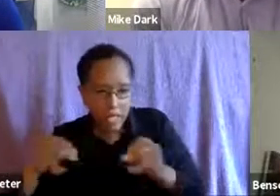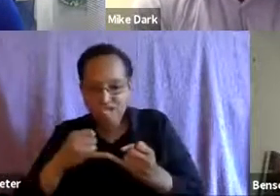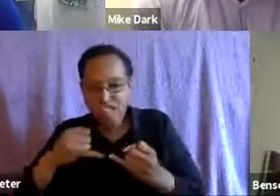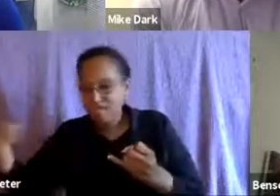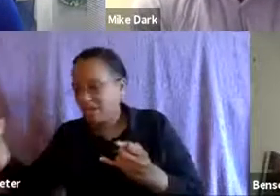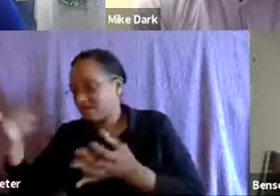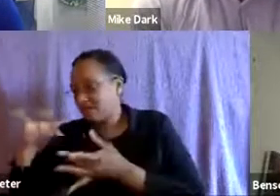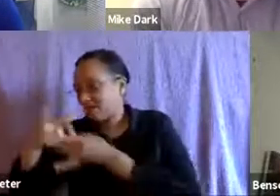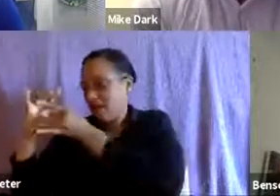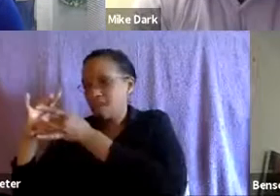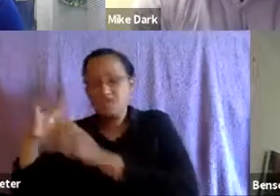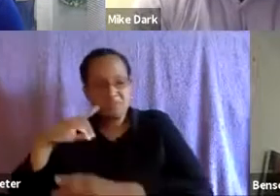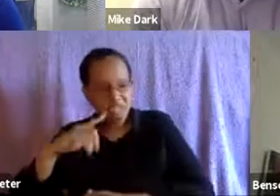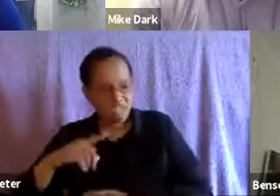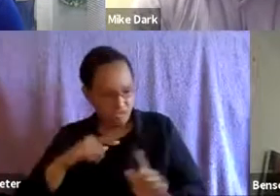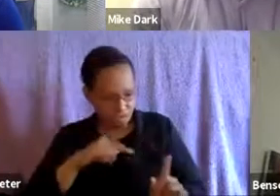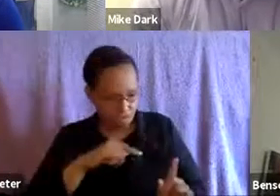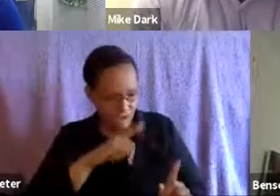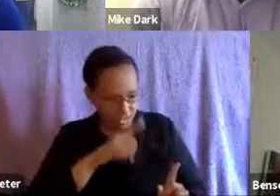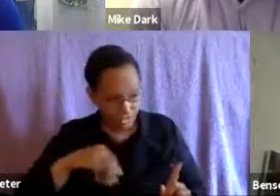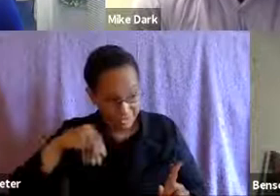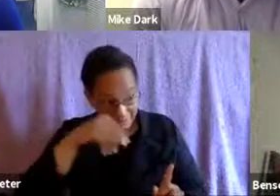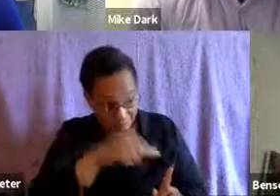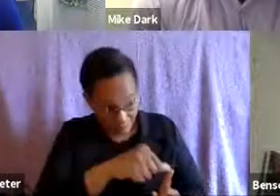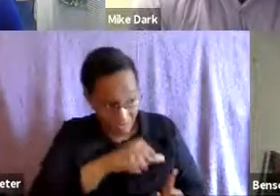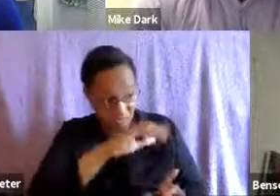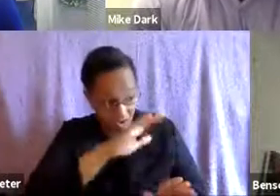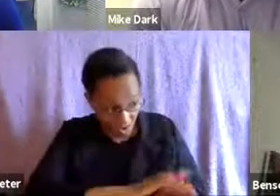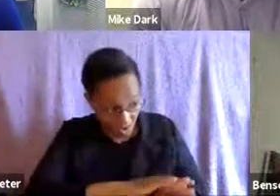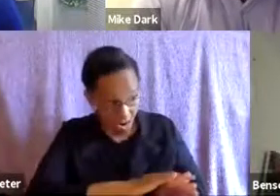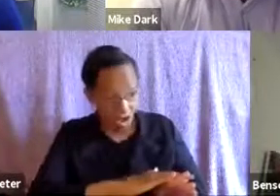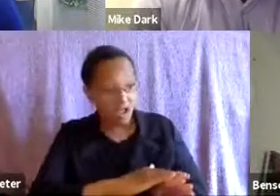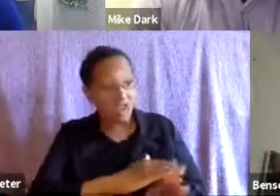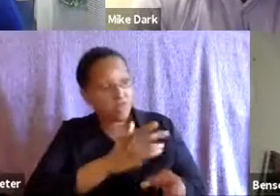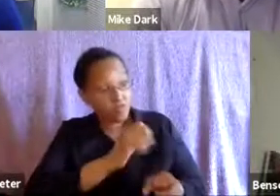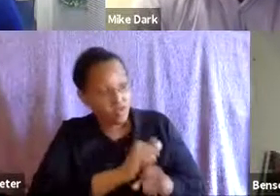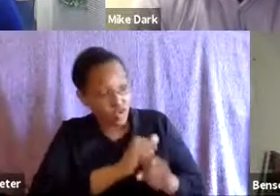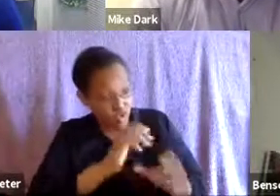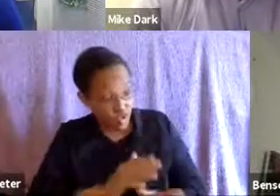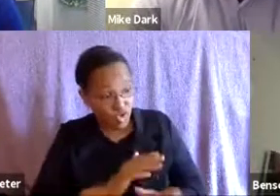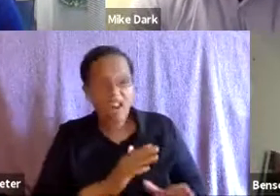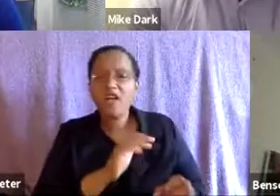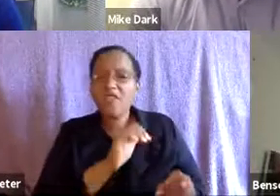CNAs and pay them a good salary? Mm-hmm.